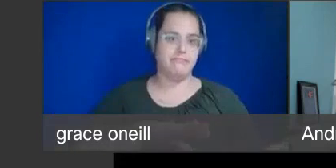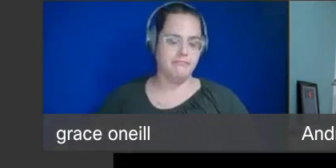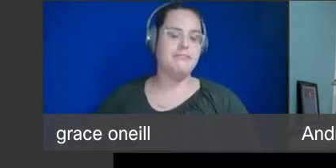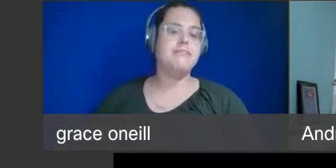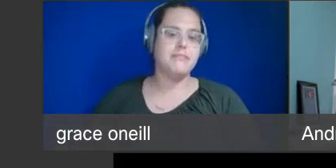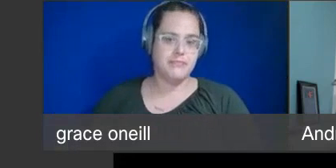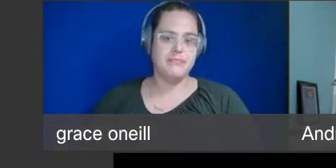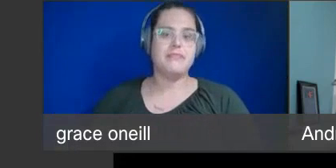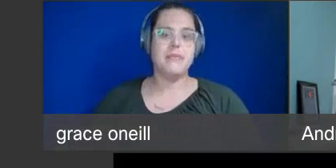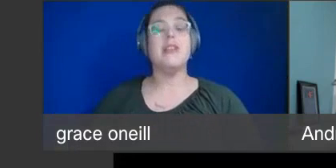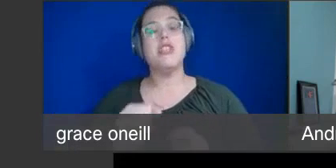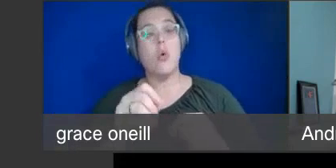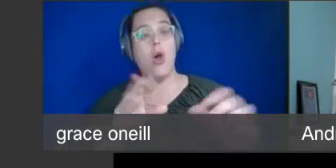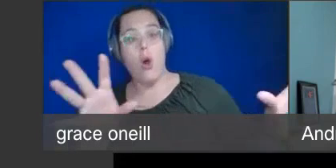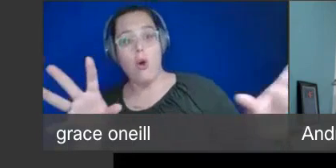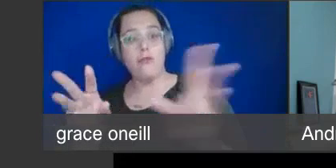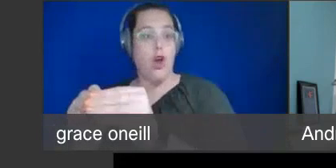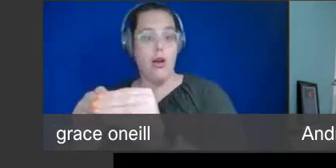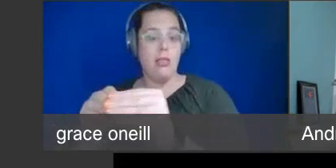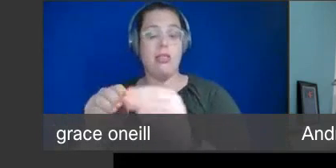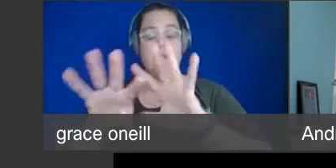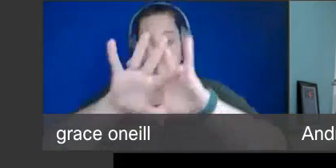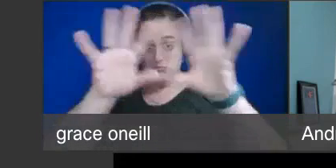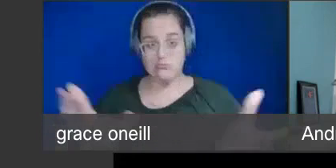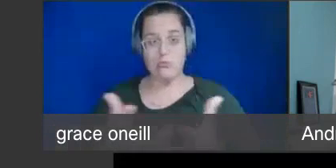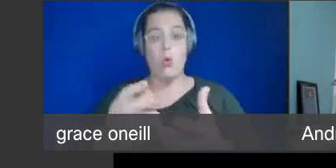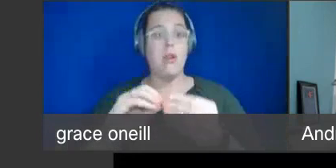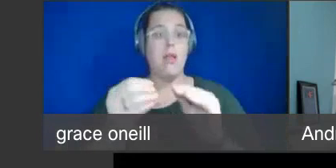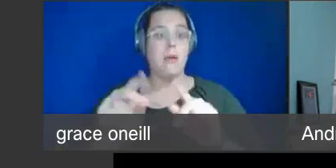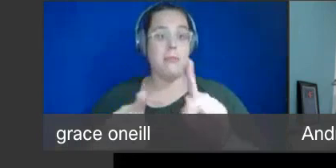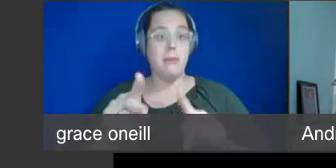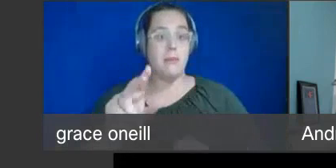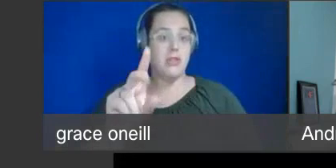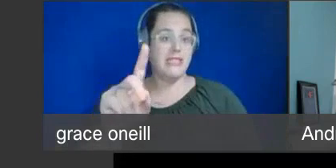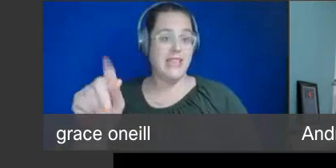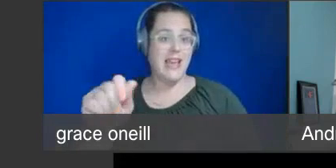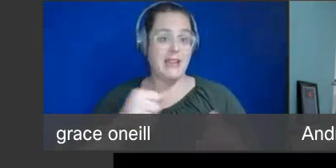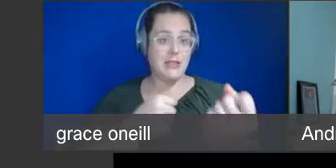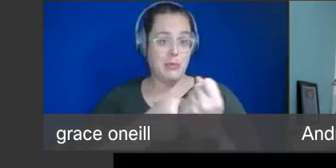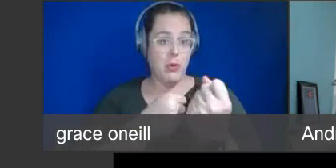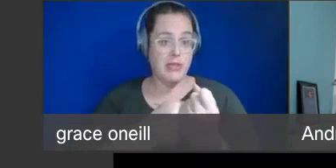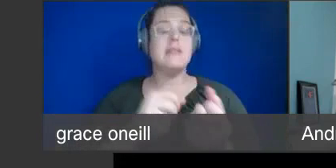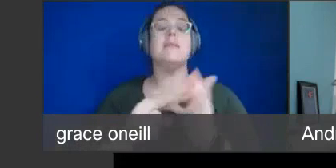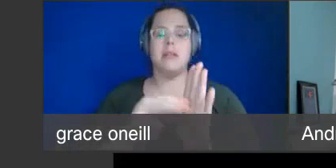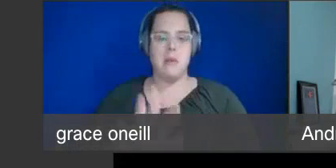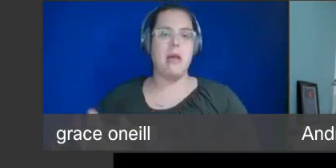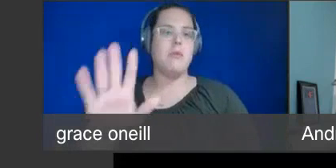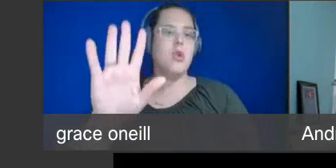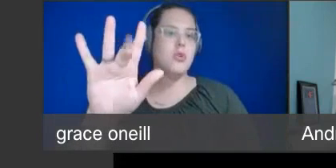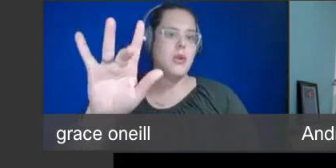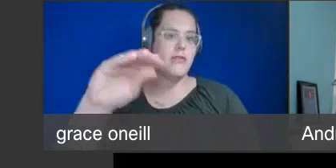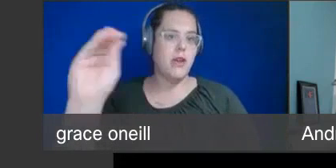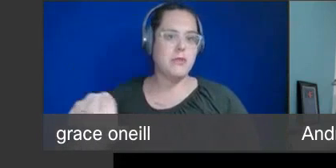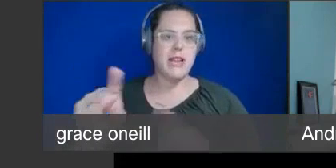death. So overall, of people supported by DDA, about 25% of people have